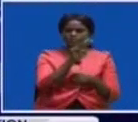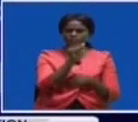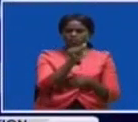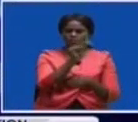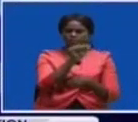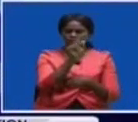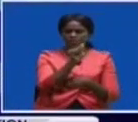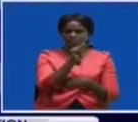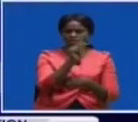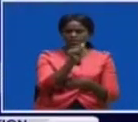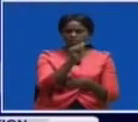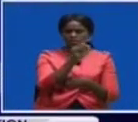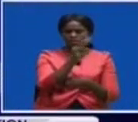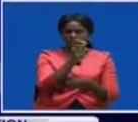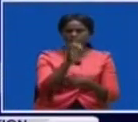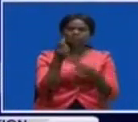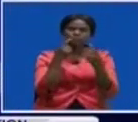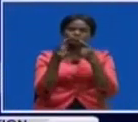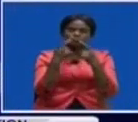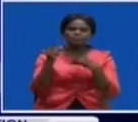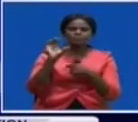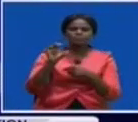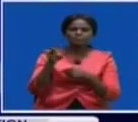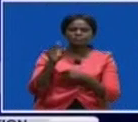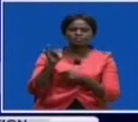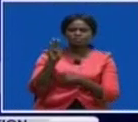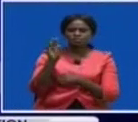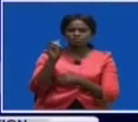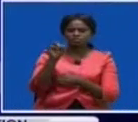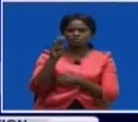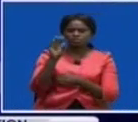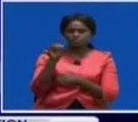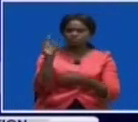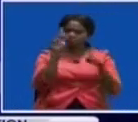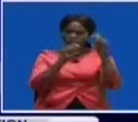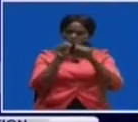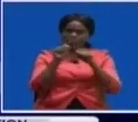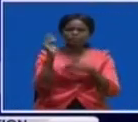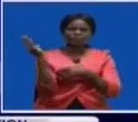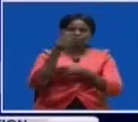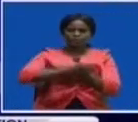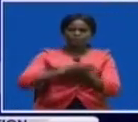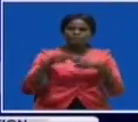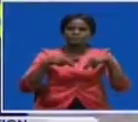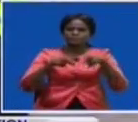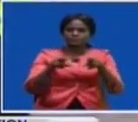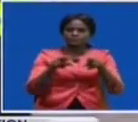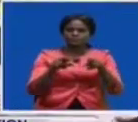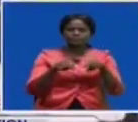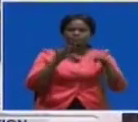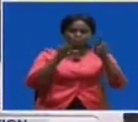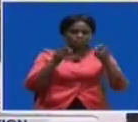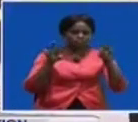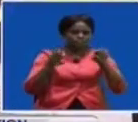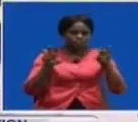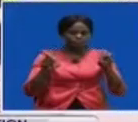Mwanakatwe was speaking to journalists in Chivombo district after touring the Katoa Toll Plaza. On the spot check of